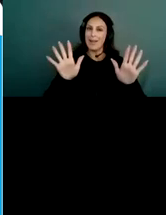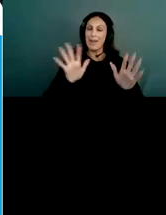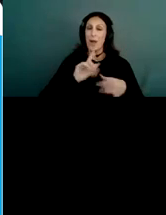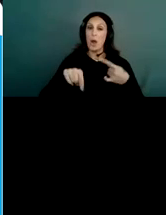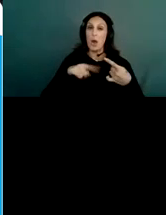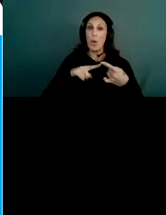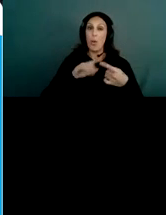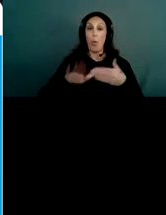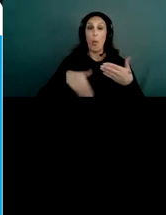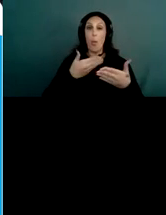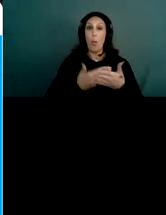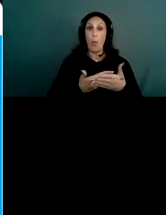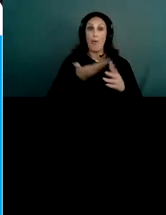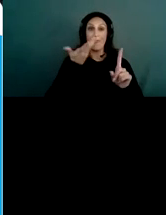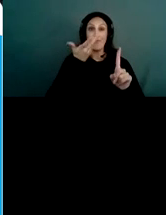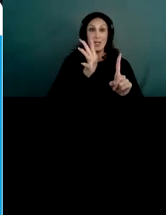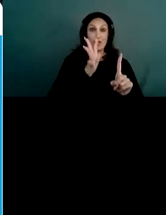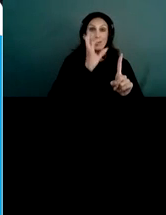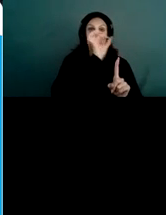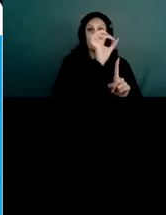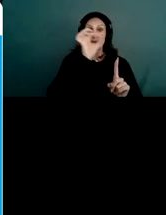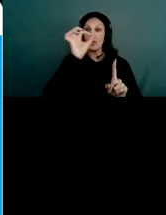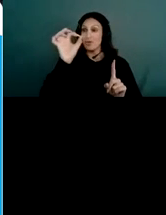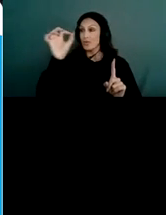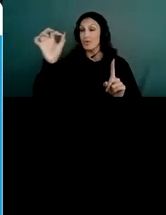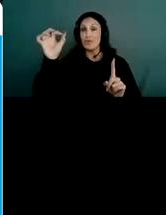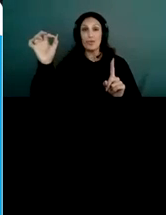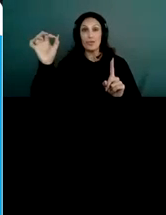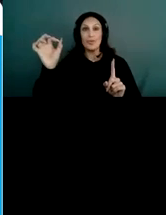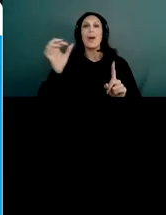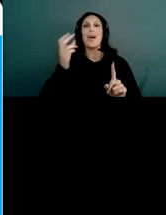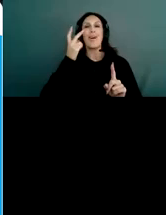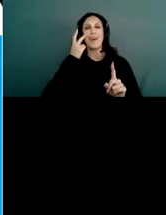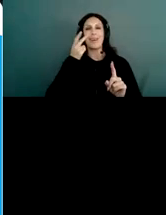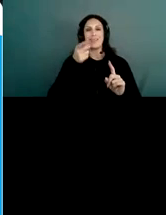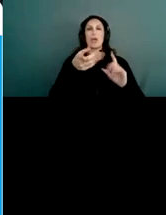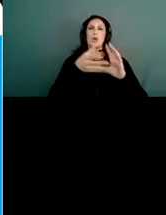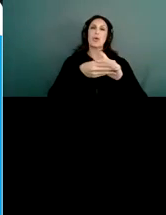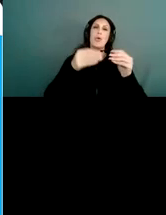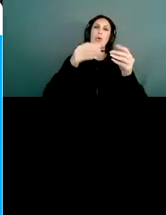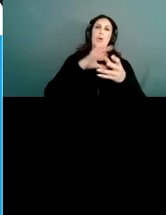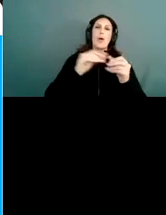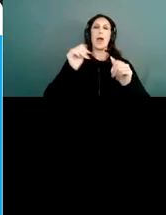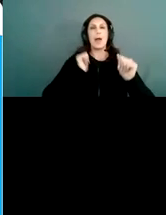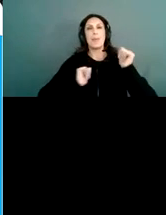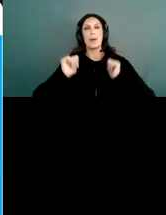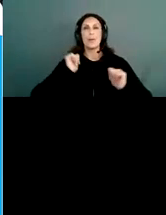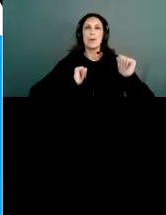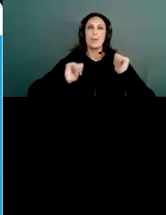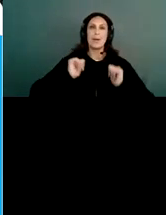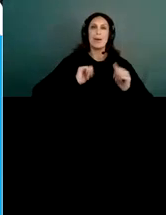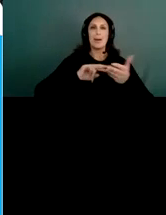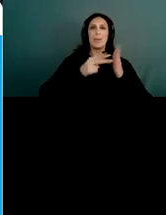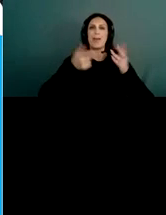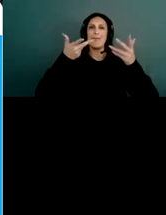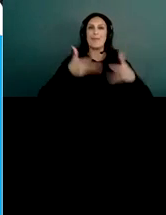in a unit have been completed, the student will see a reward animation and then move to the next unit in that activity.